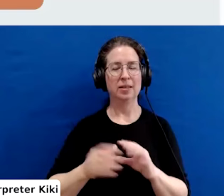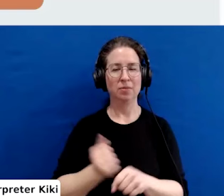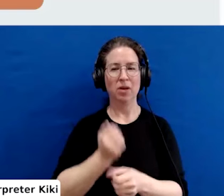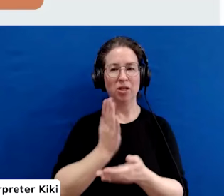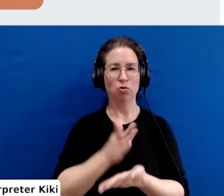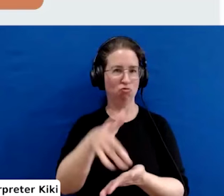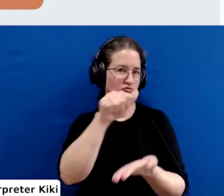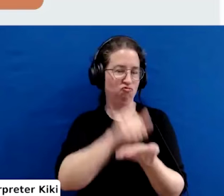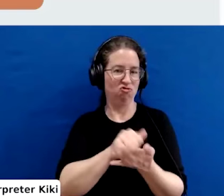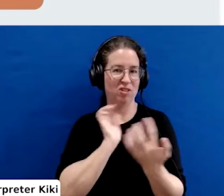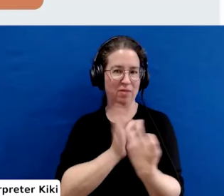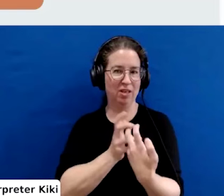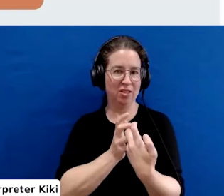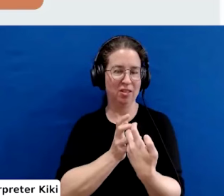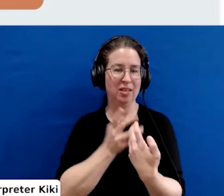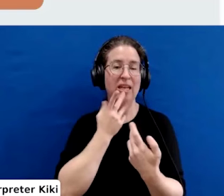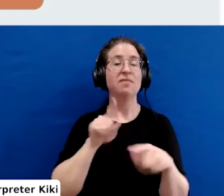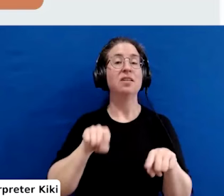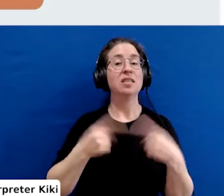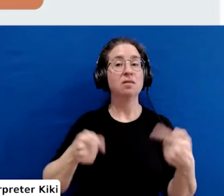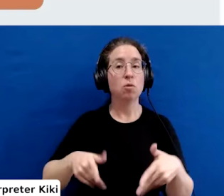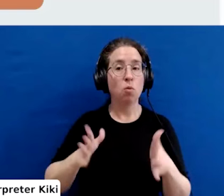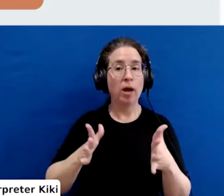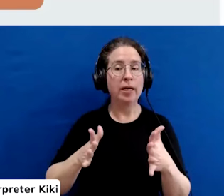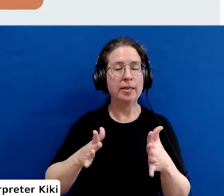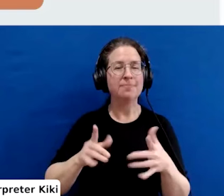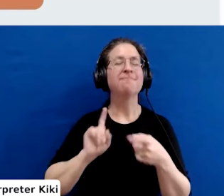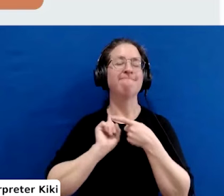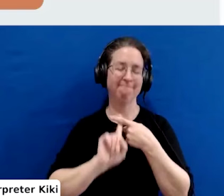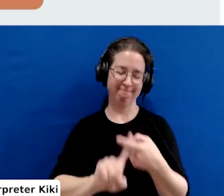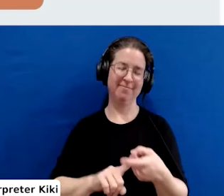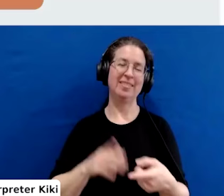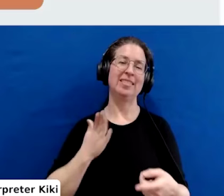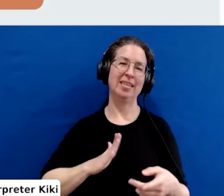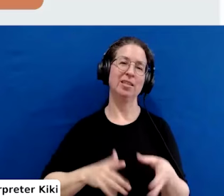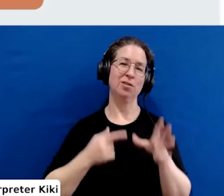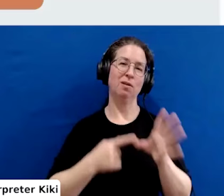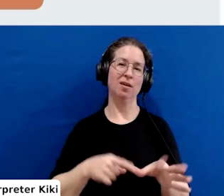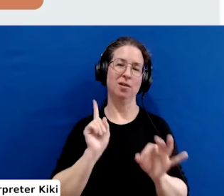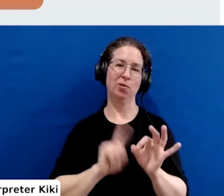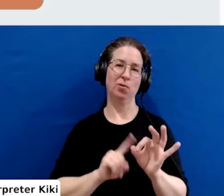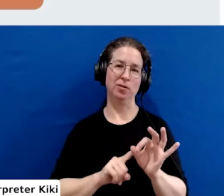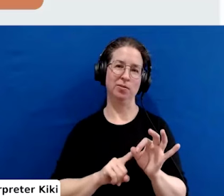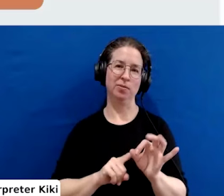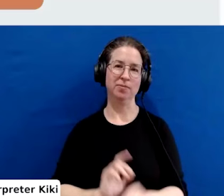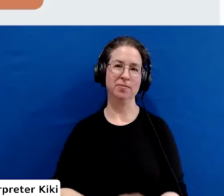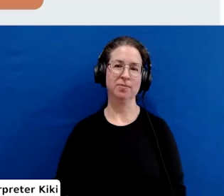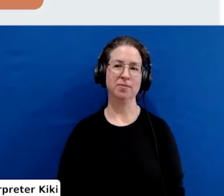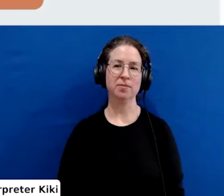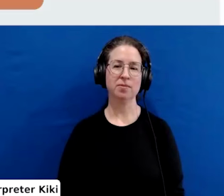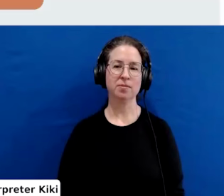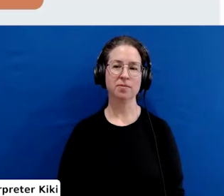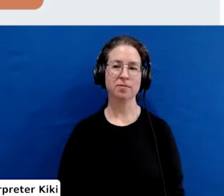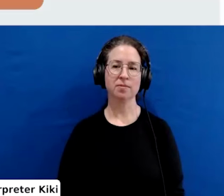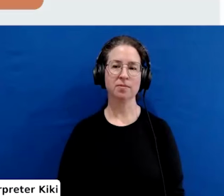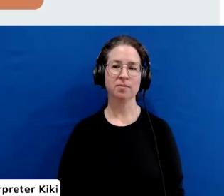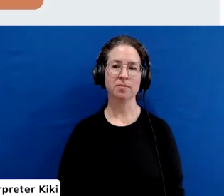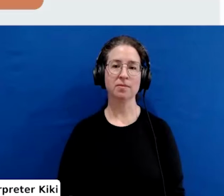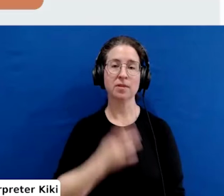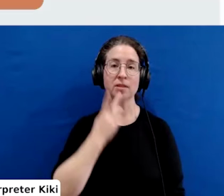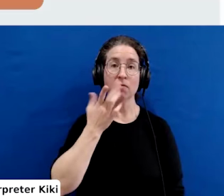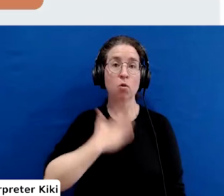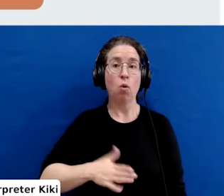if you use an alternative mode of submission, you still need to answer the questions that are in the application form. If you wish to